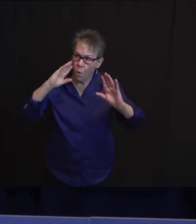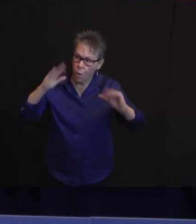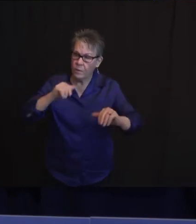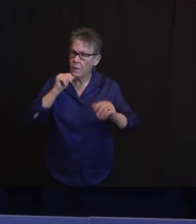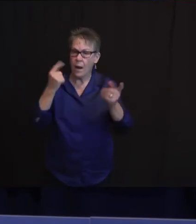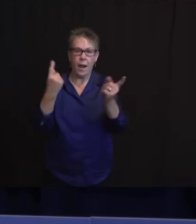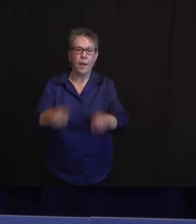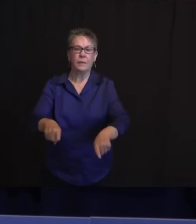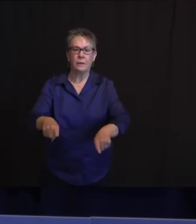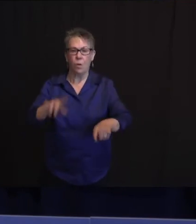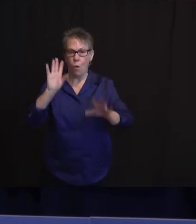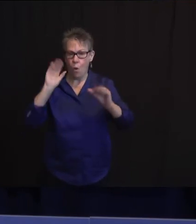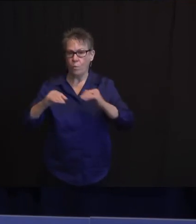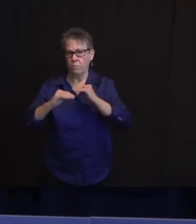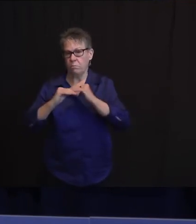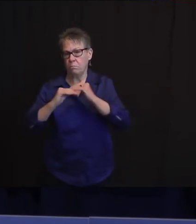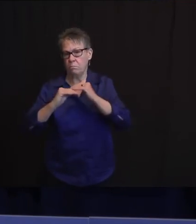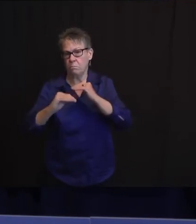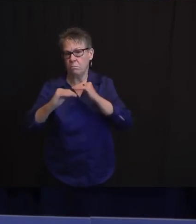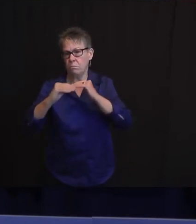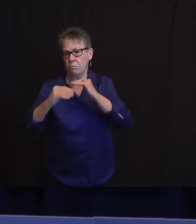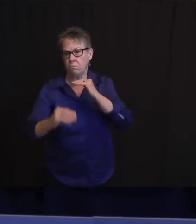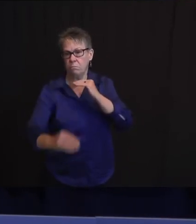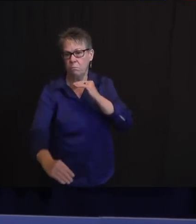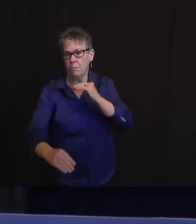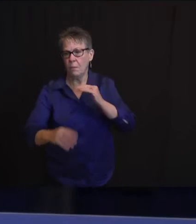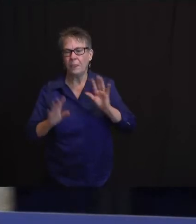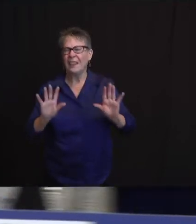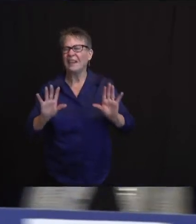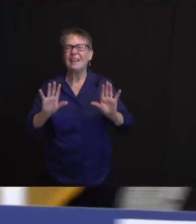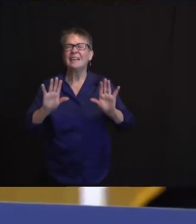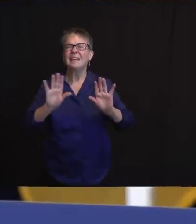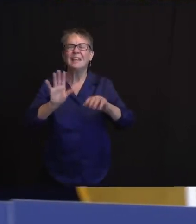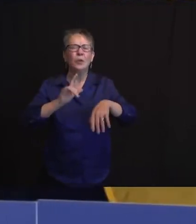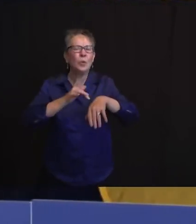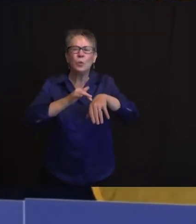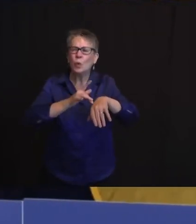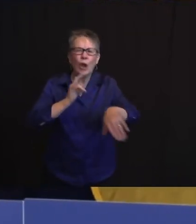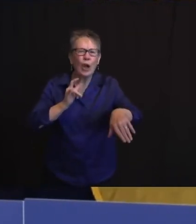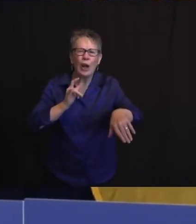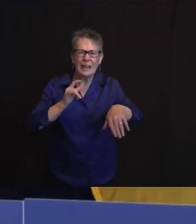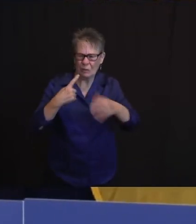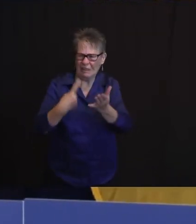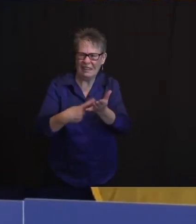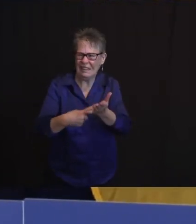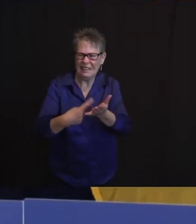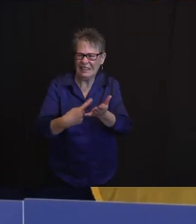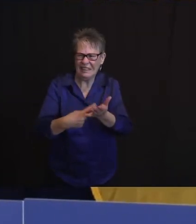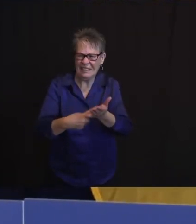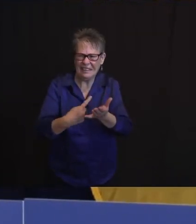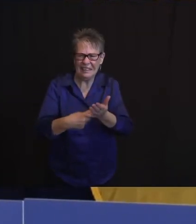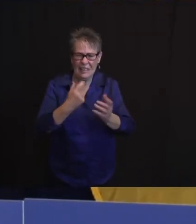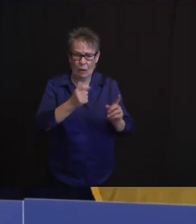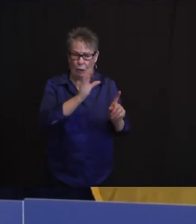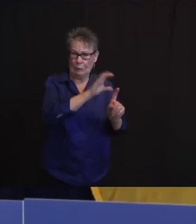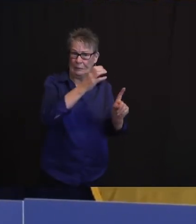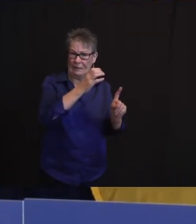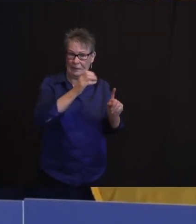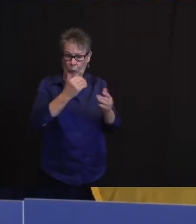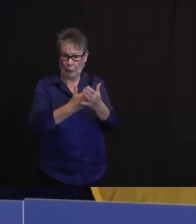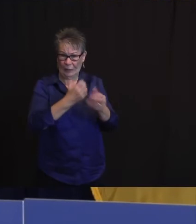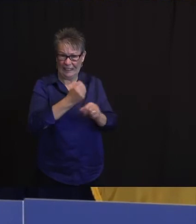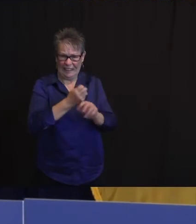here. Ed, let me ask you this. It's too early to say on Christmas, right? So Christmas is 10 days ago. Too